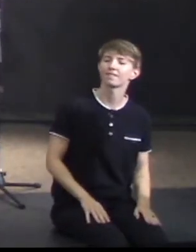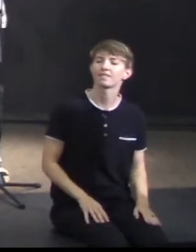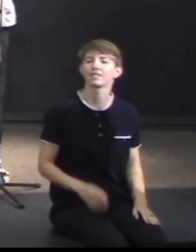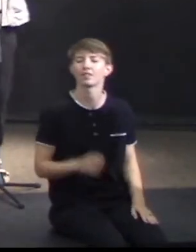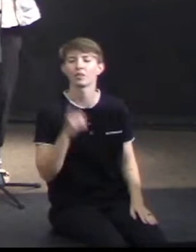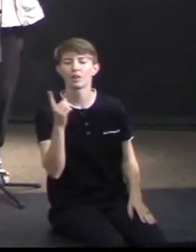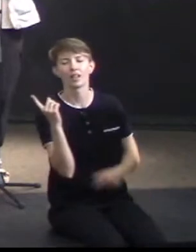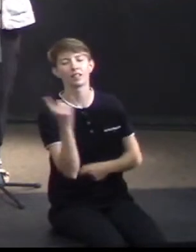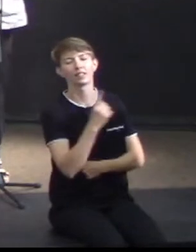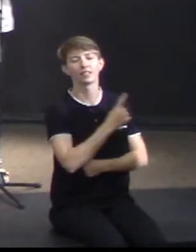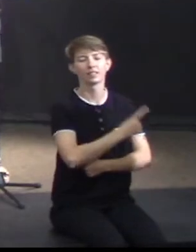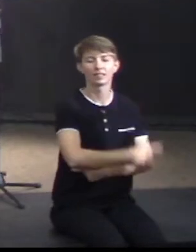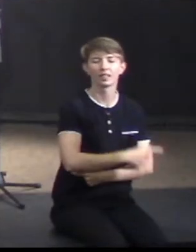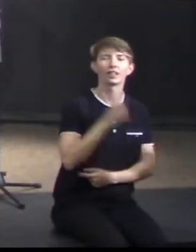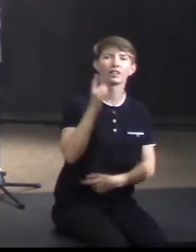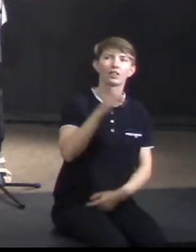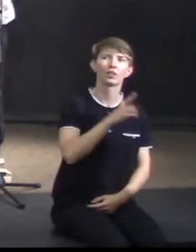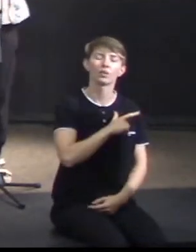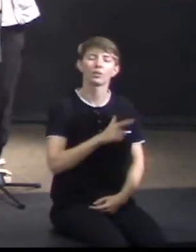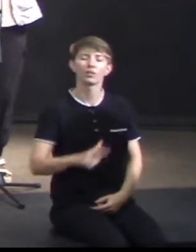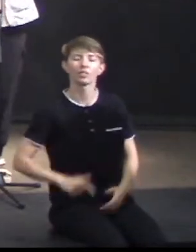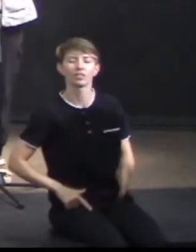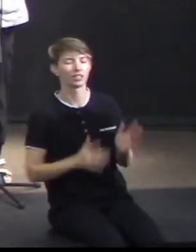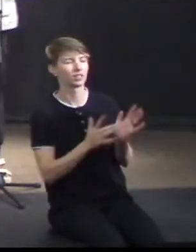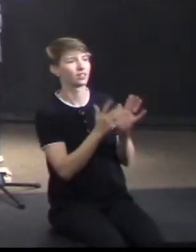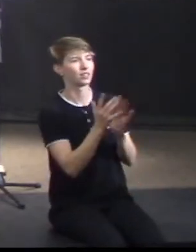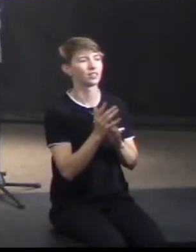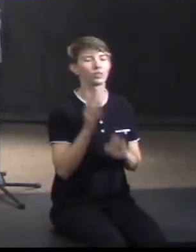Sikurin wana hosi Yesu